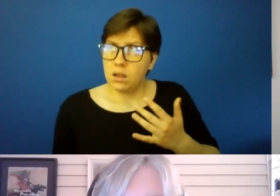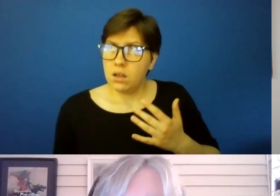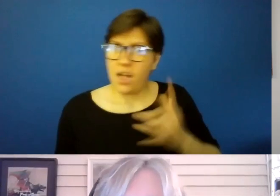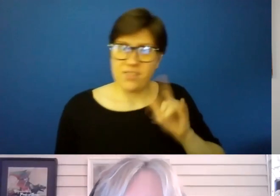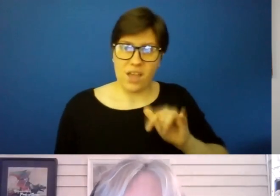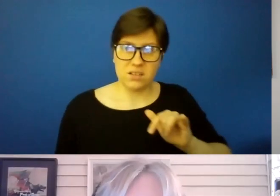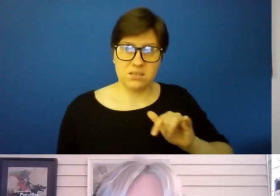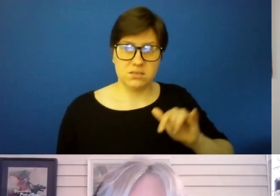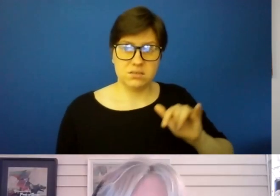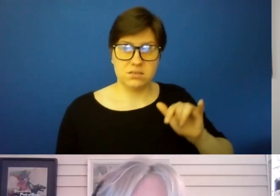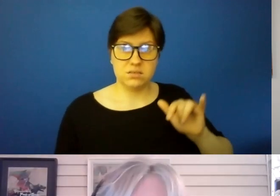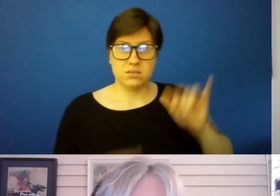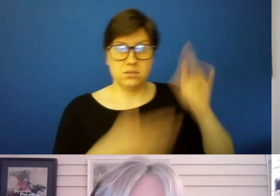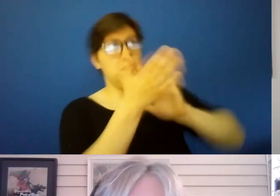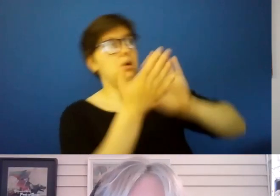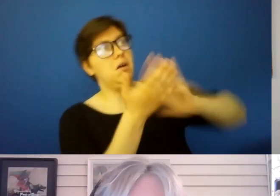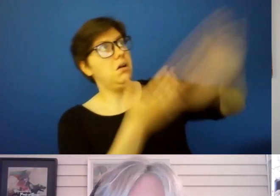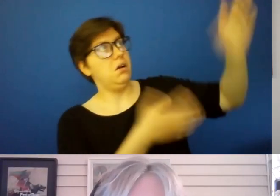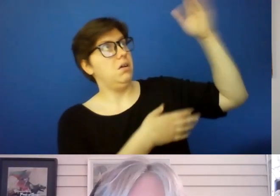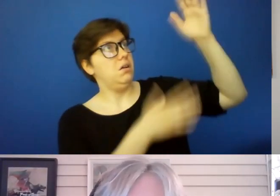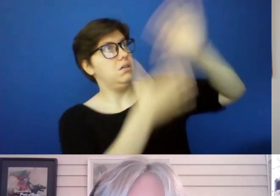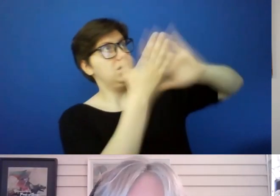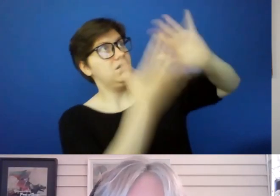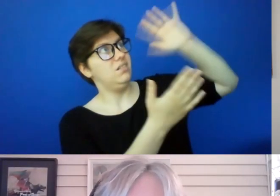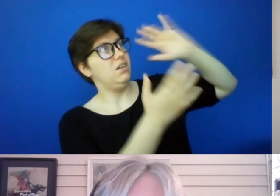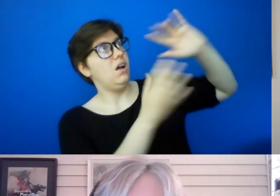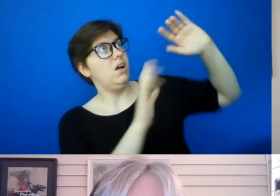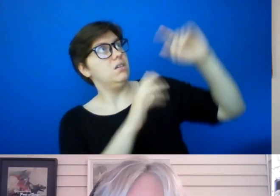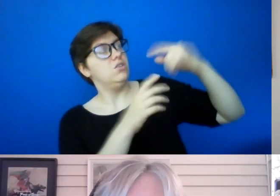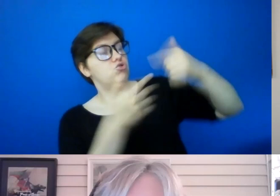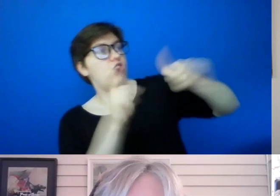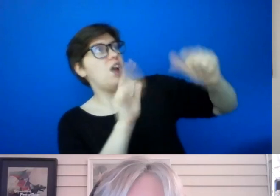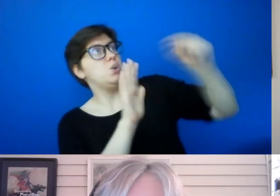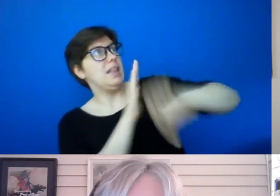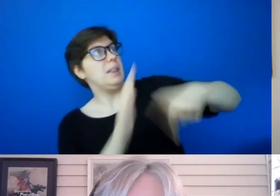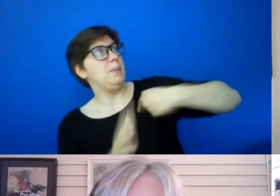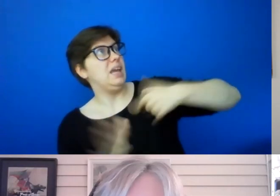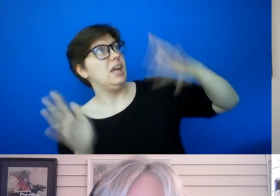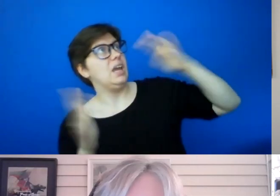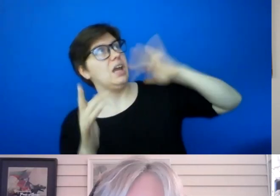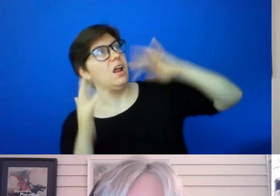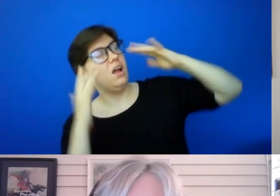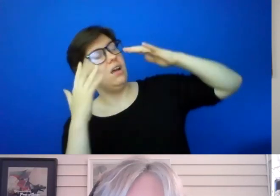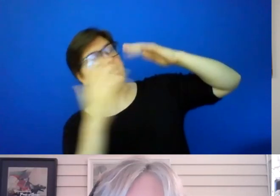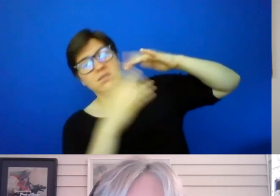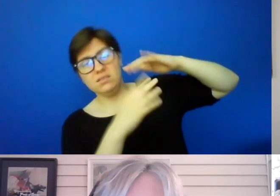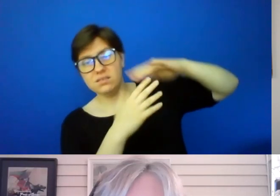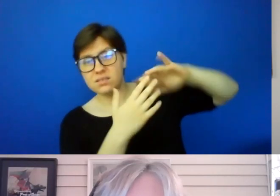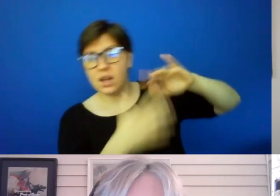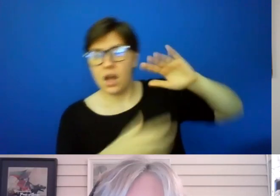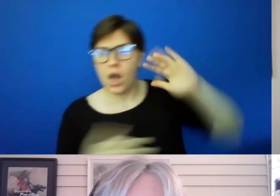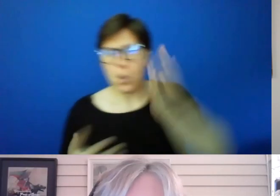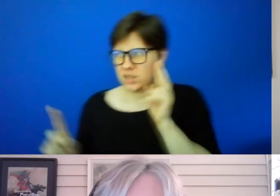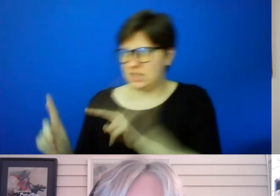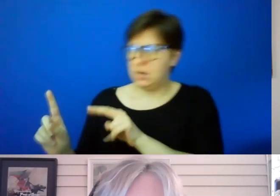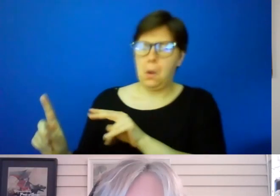extraterrestrial beings were assaulting them and trying to kill them, well, they probably wouldn't be seen as rational.